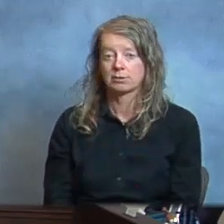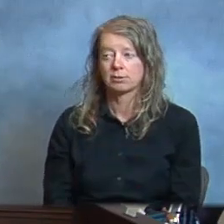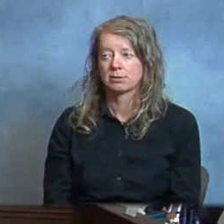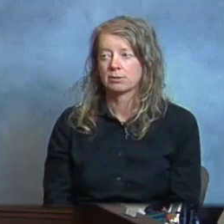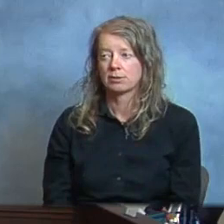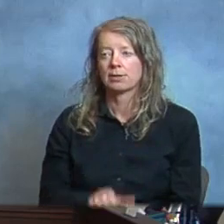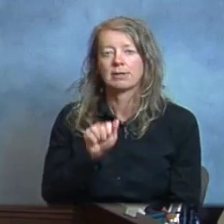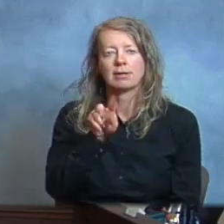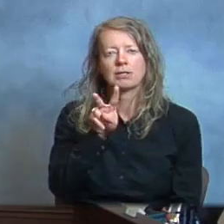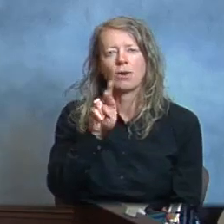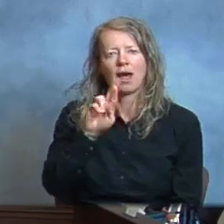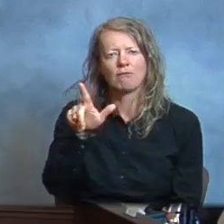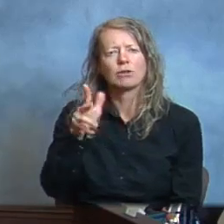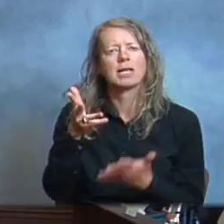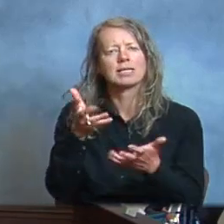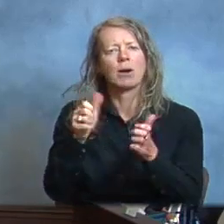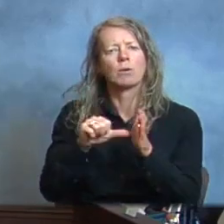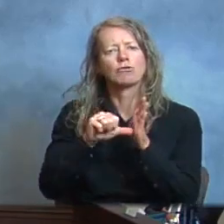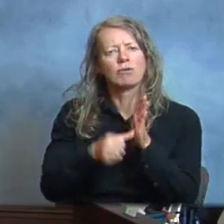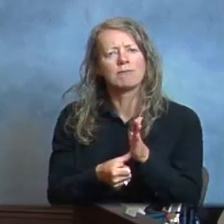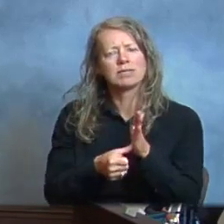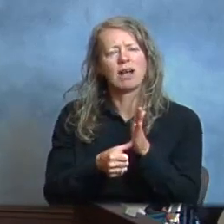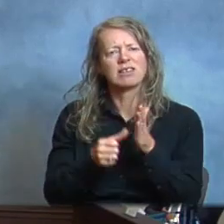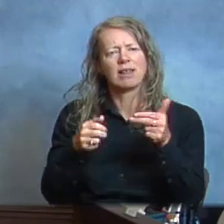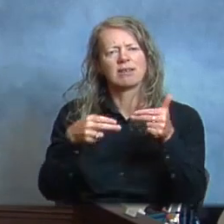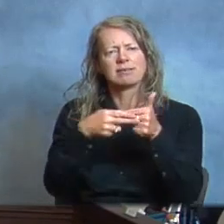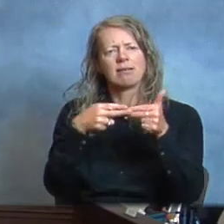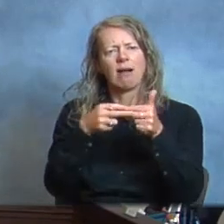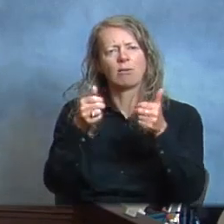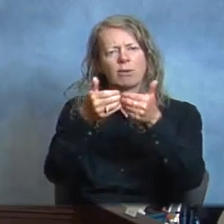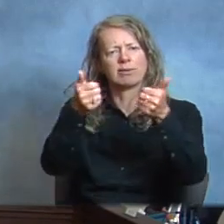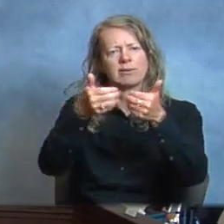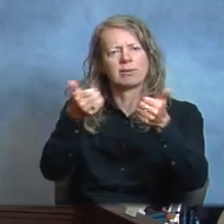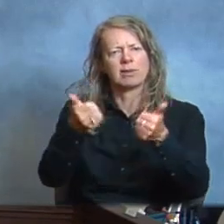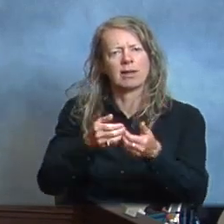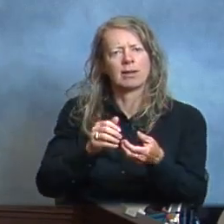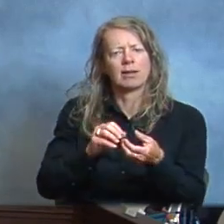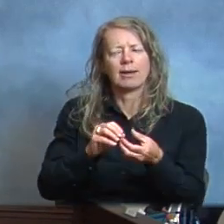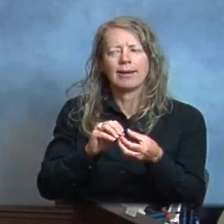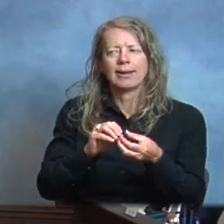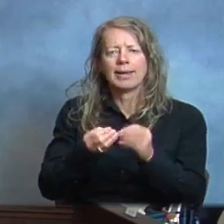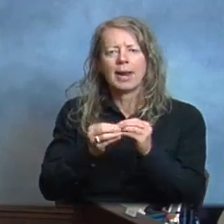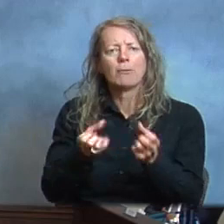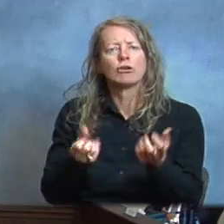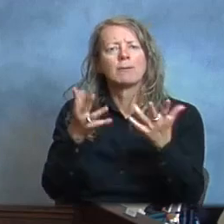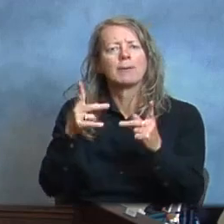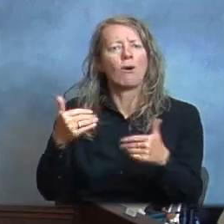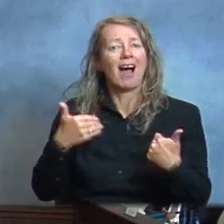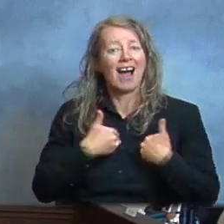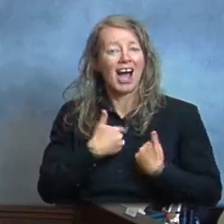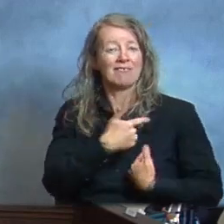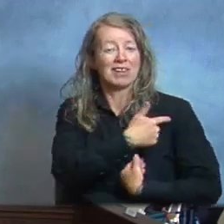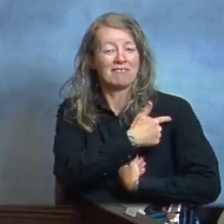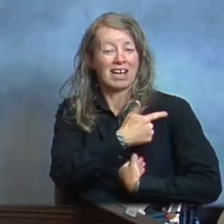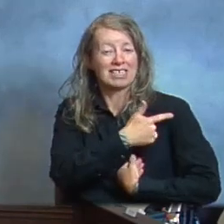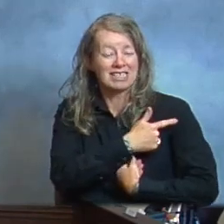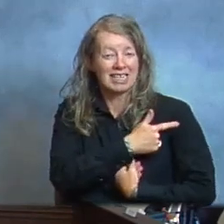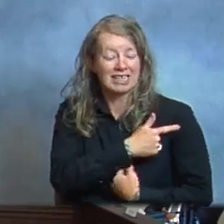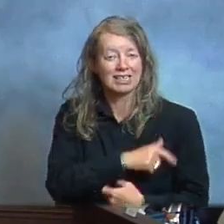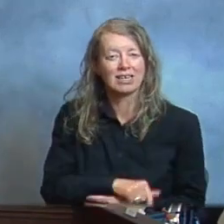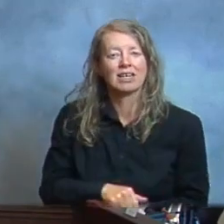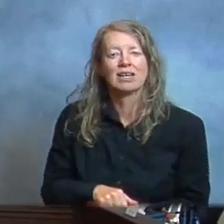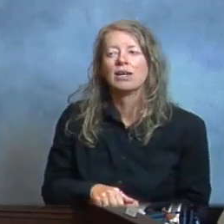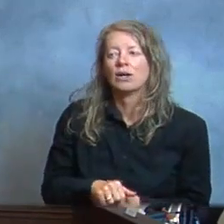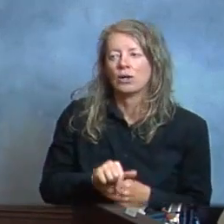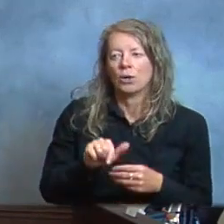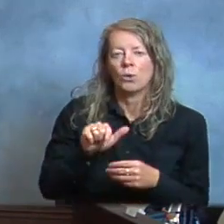Commissioners, I do want to point out the slide you showed that had the breakdown of how we've been vaccinated in our community with 76% of the adults